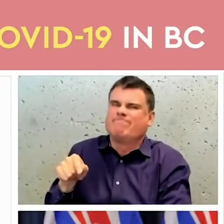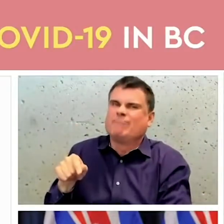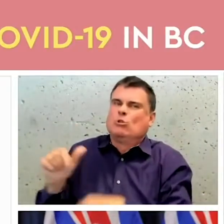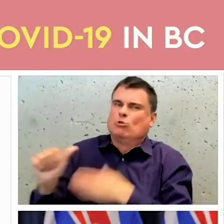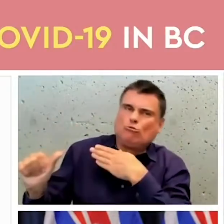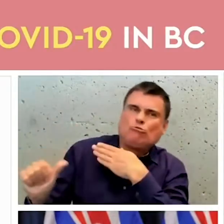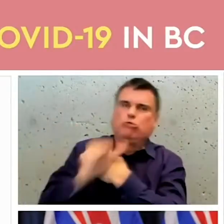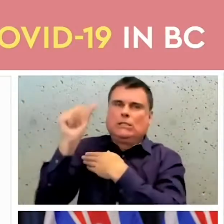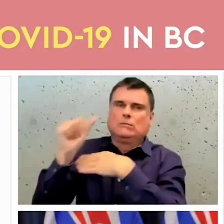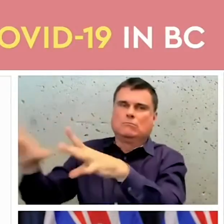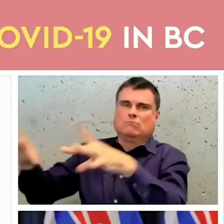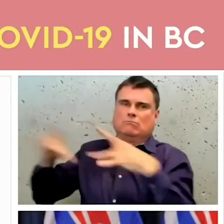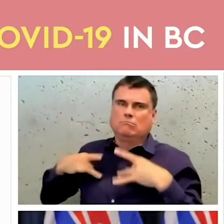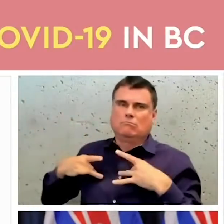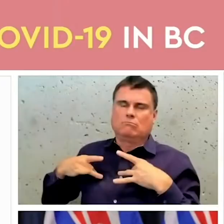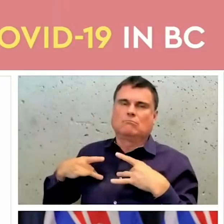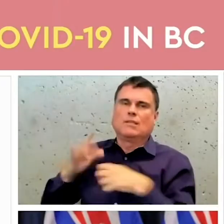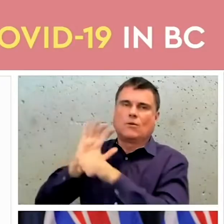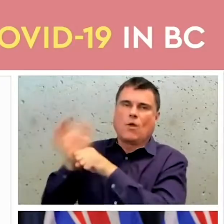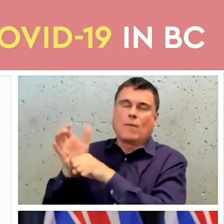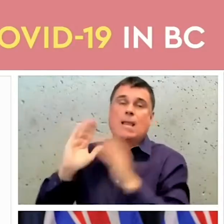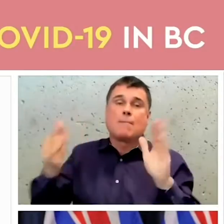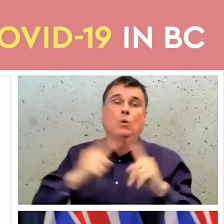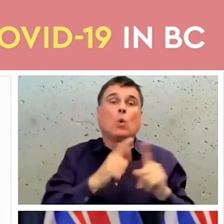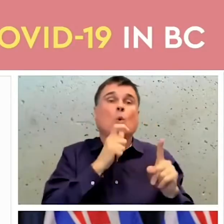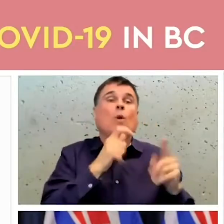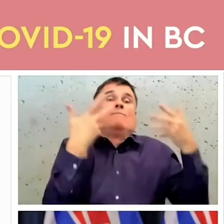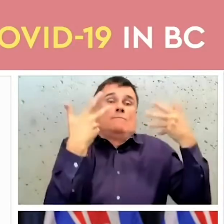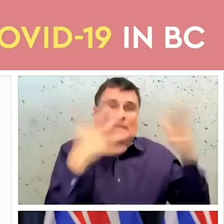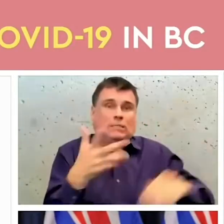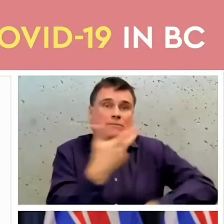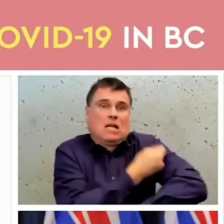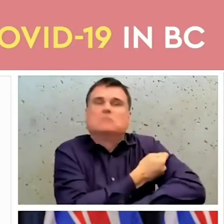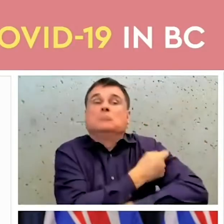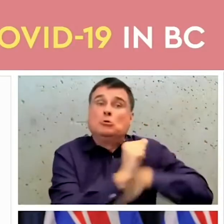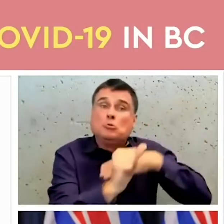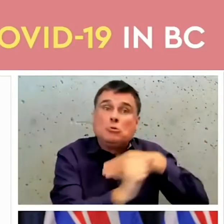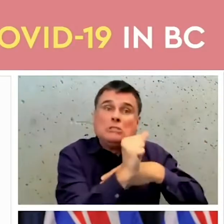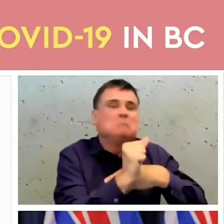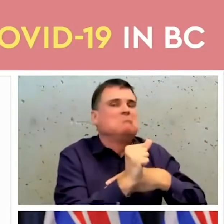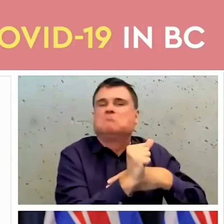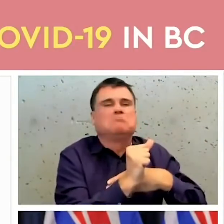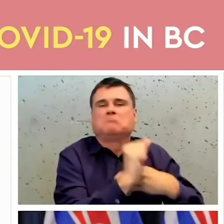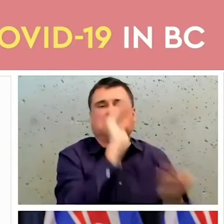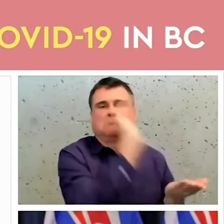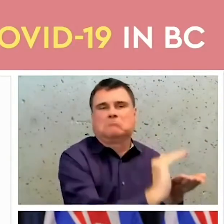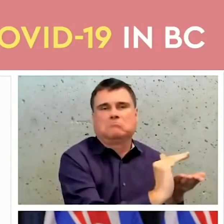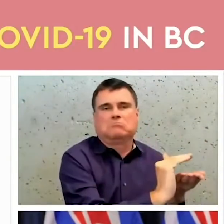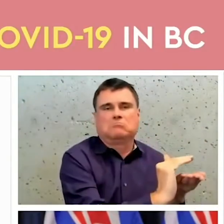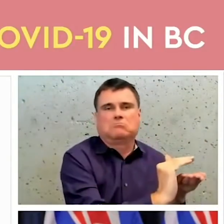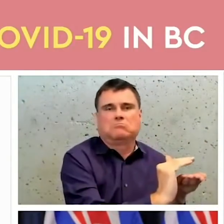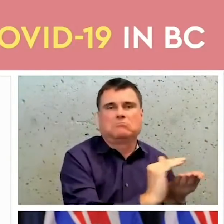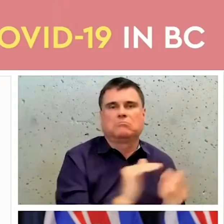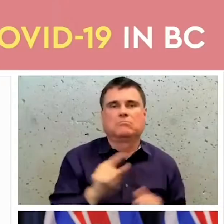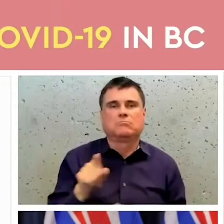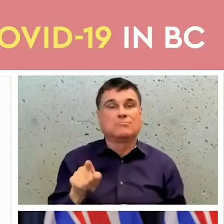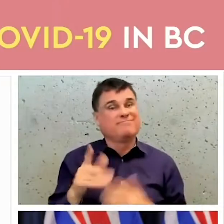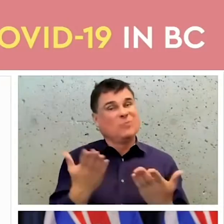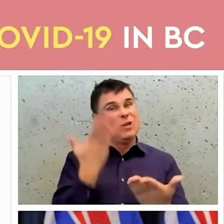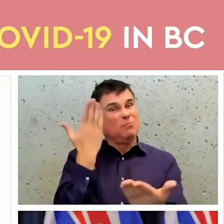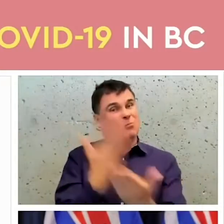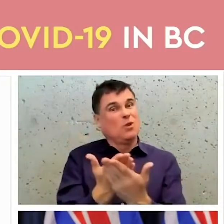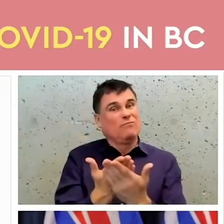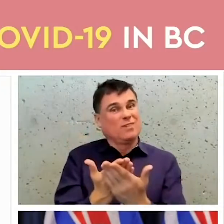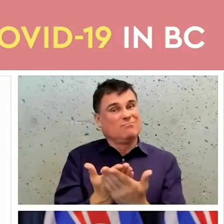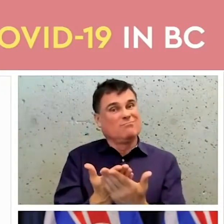vaccinated, and that holds across the board. It really shows us how well this vaccine is protecting people of all